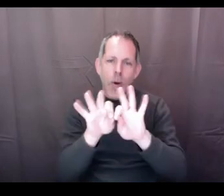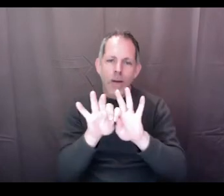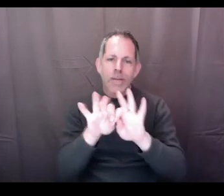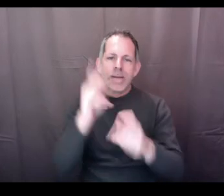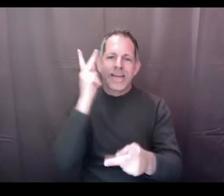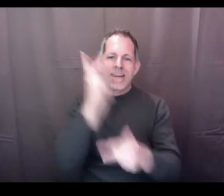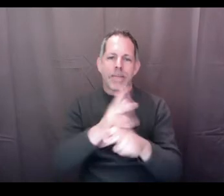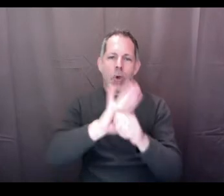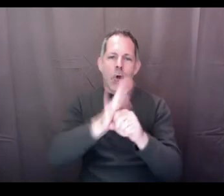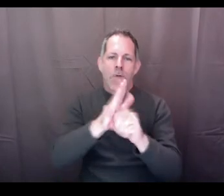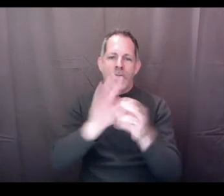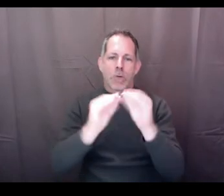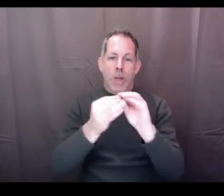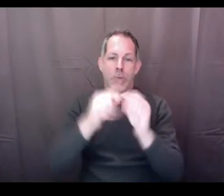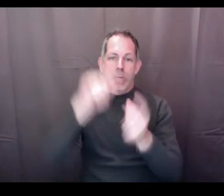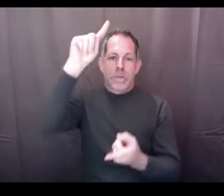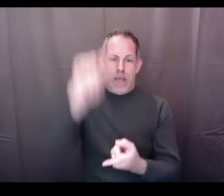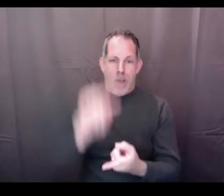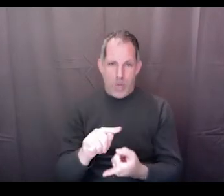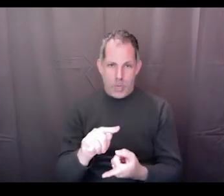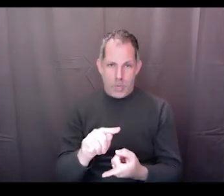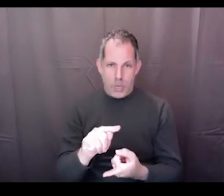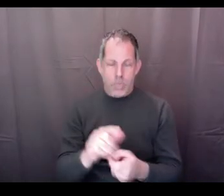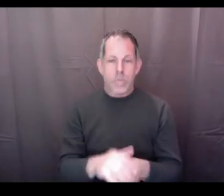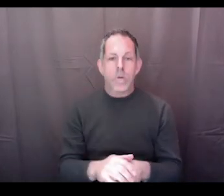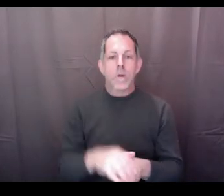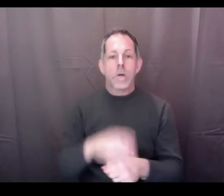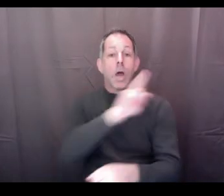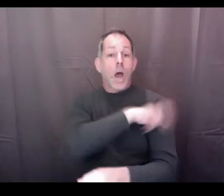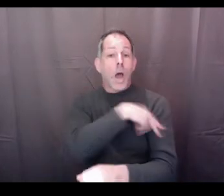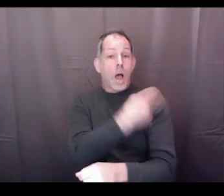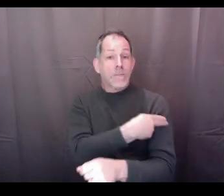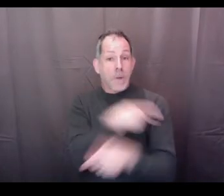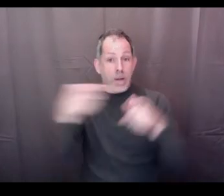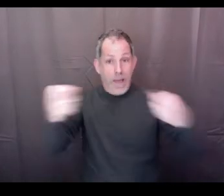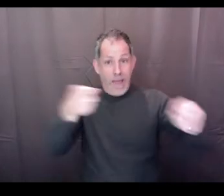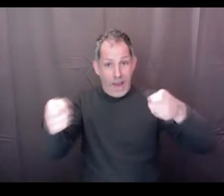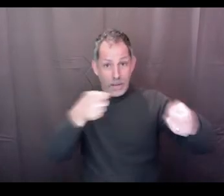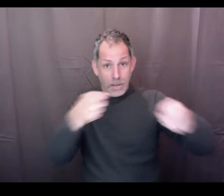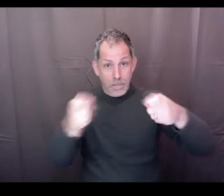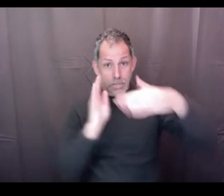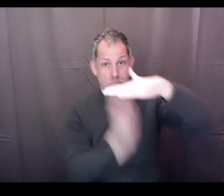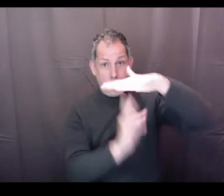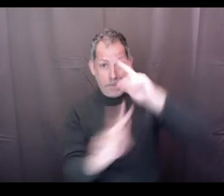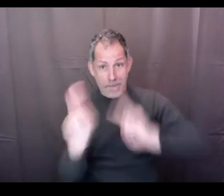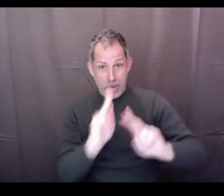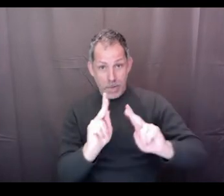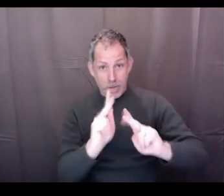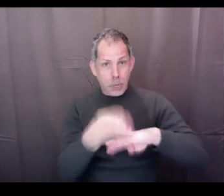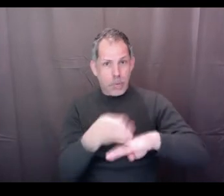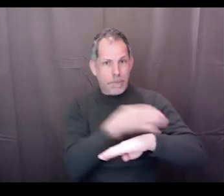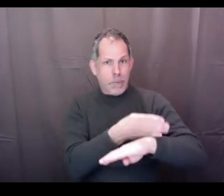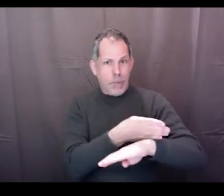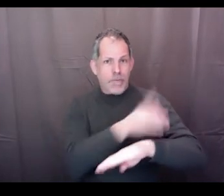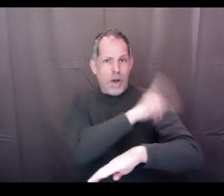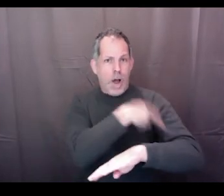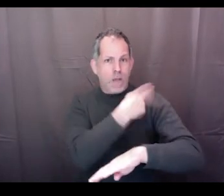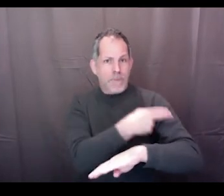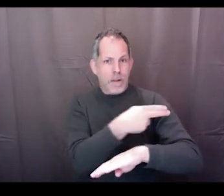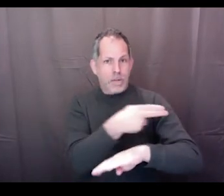didn't mention yet, but hospitalizations at a couple of our acute care facilities are gradually creeping up over the last couple